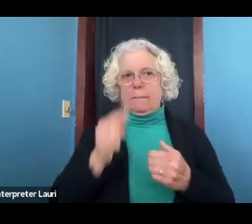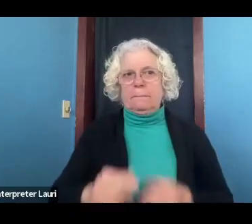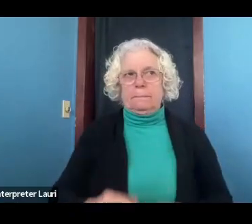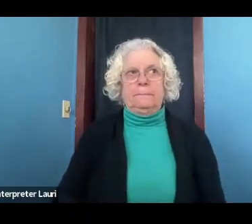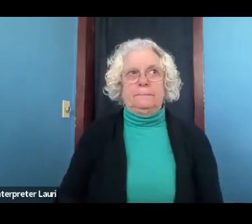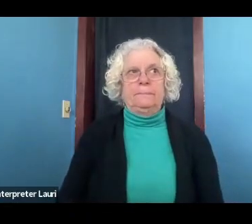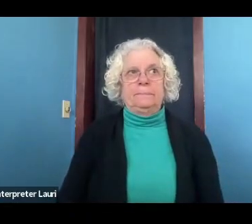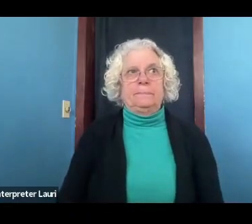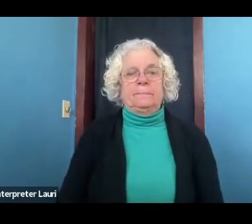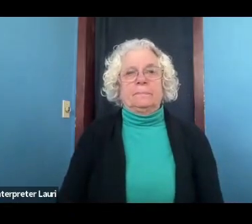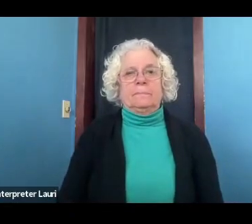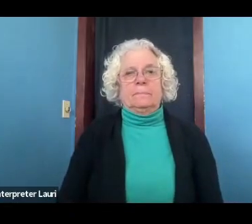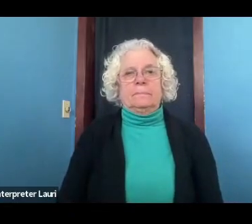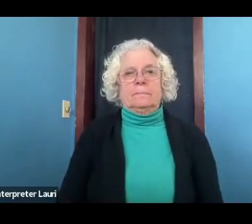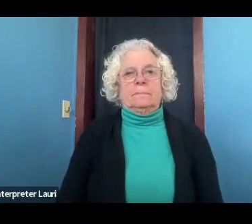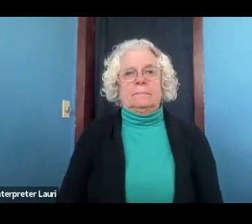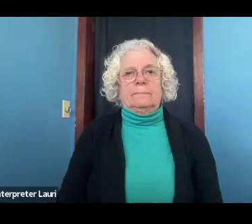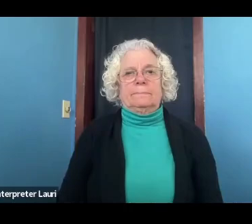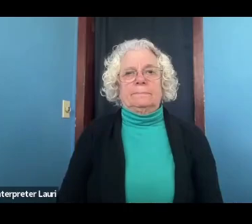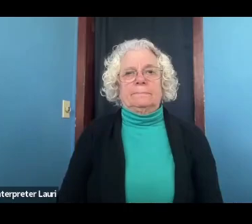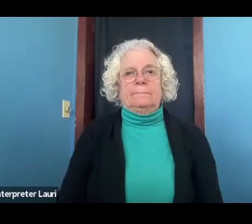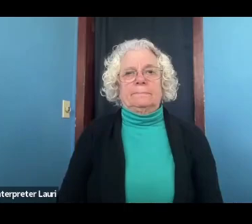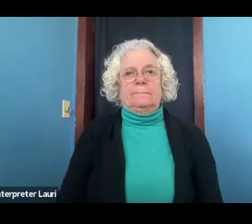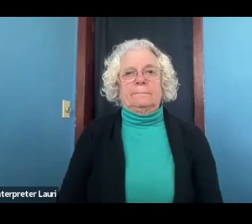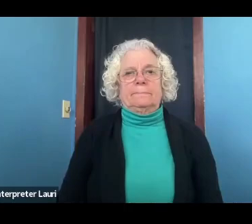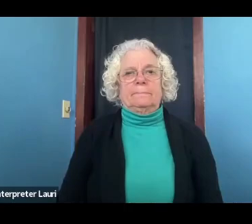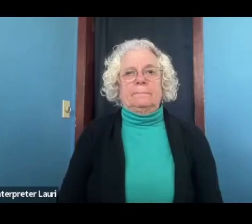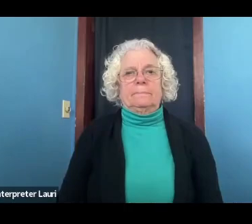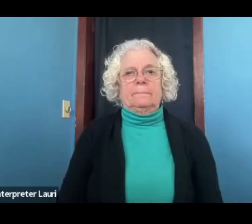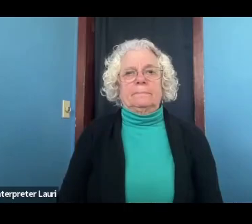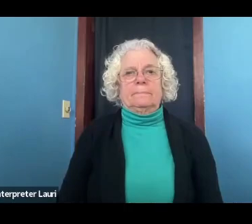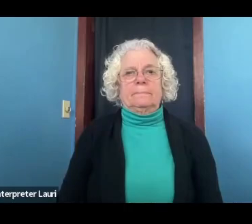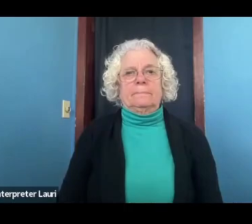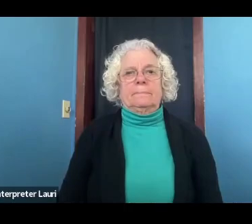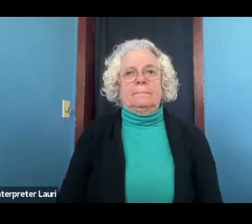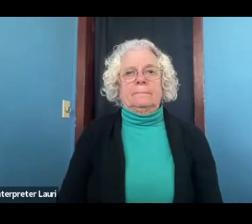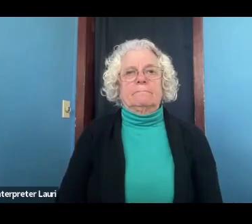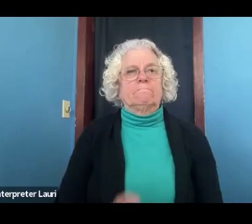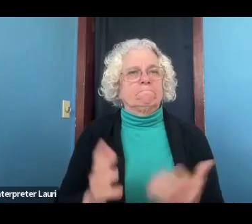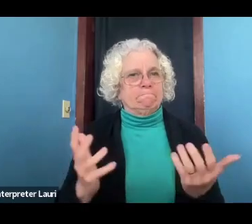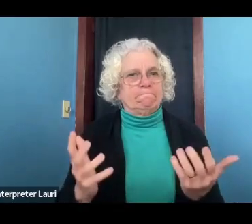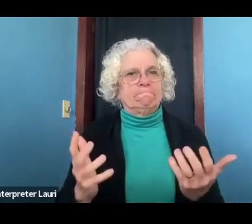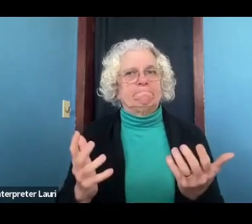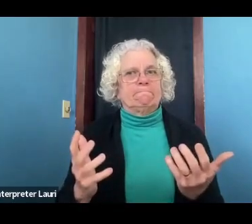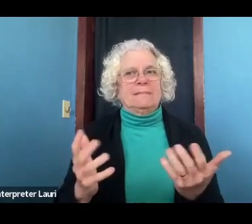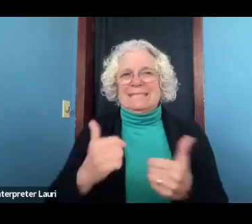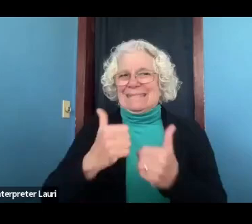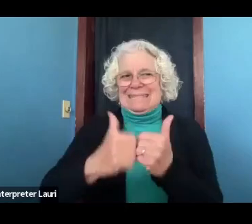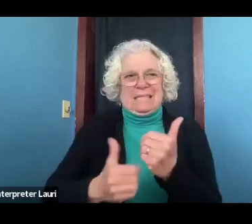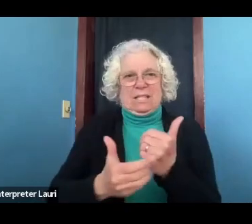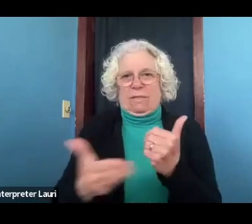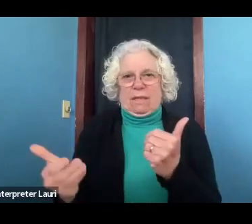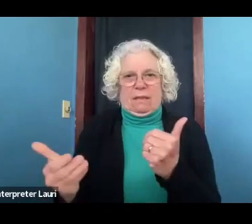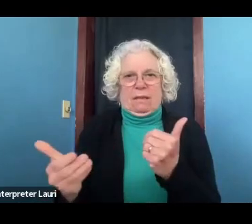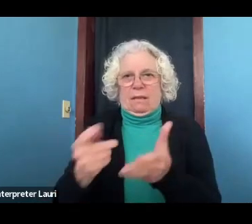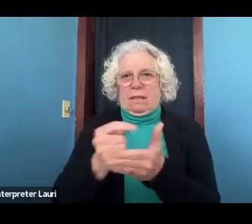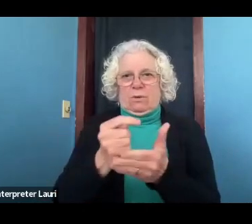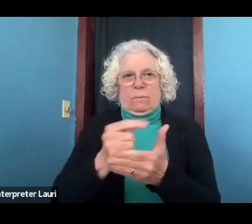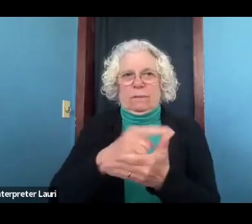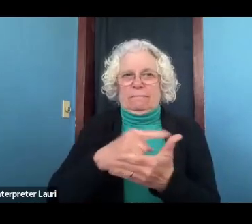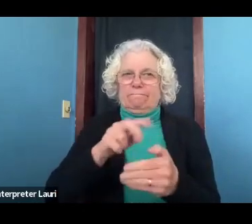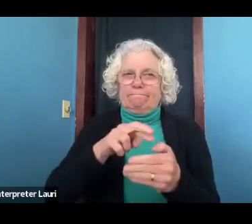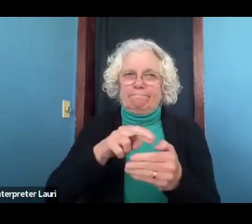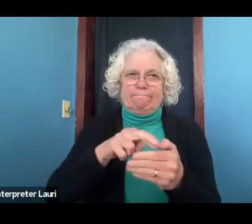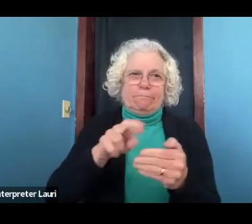ribs when they do it. Um, and there's things about all of those treatments.